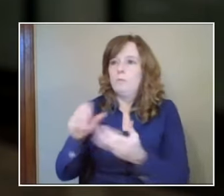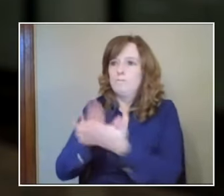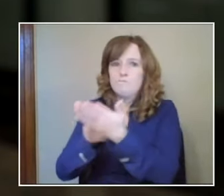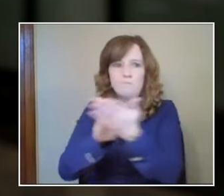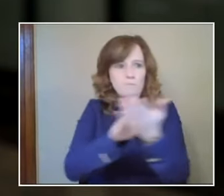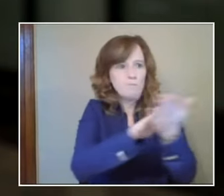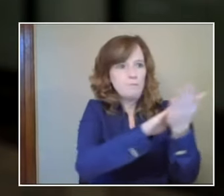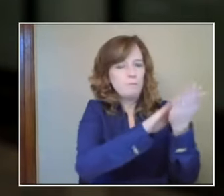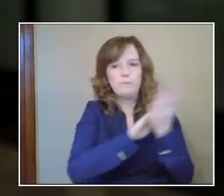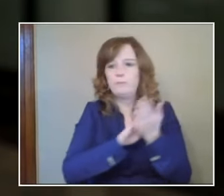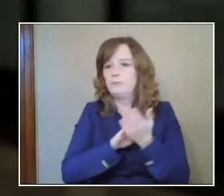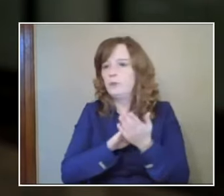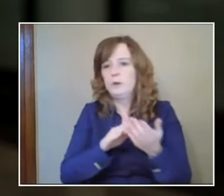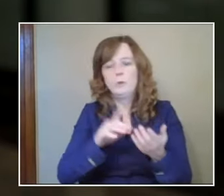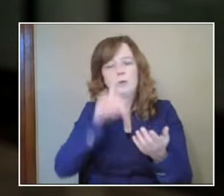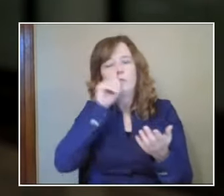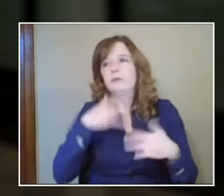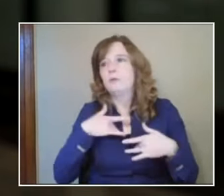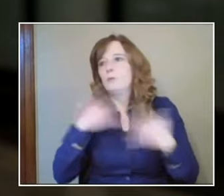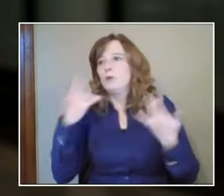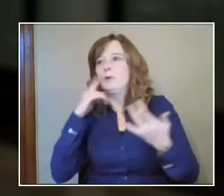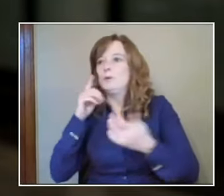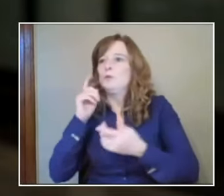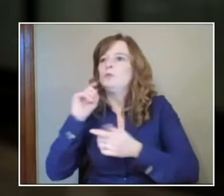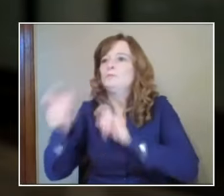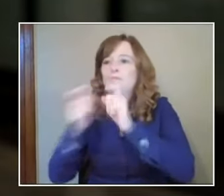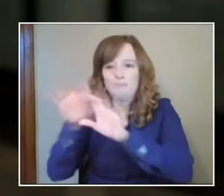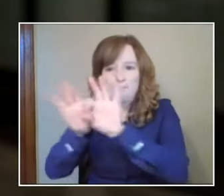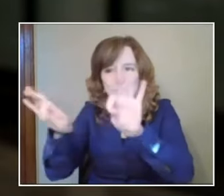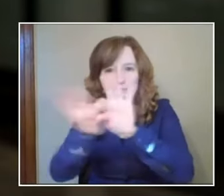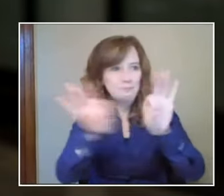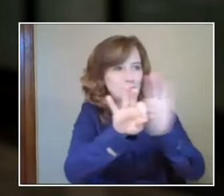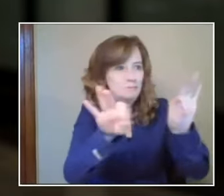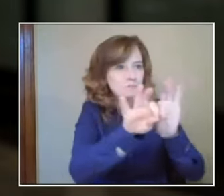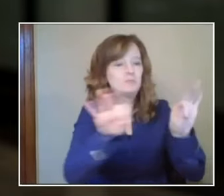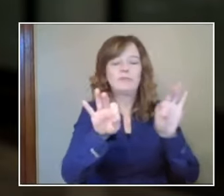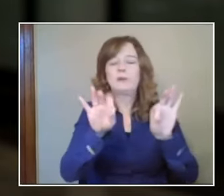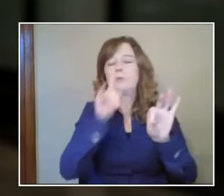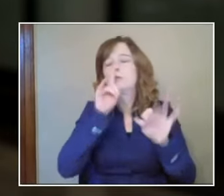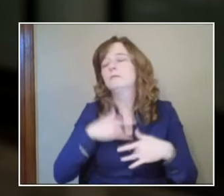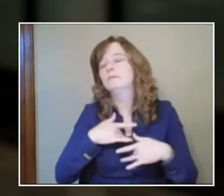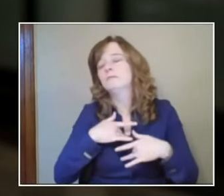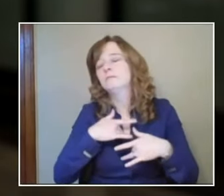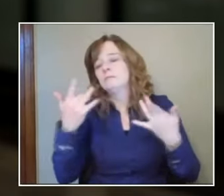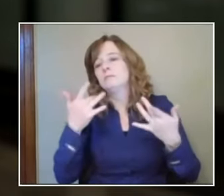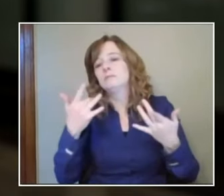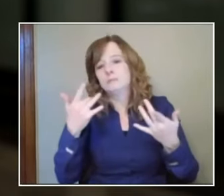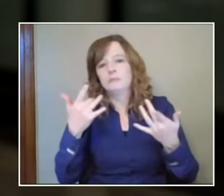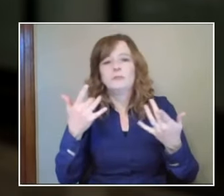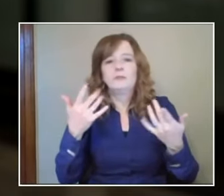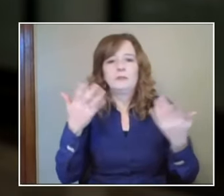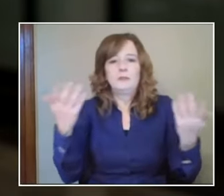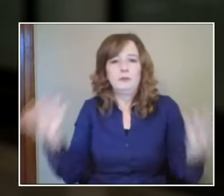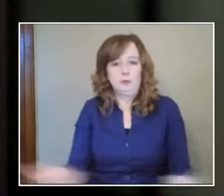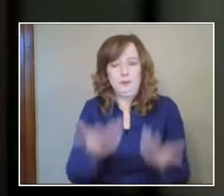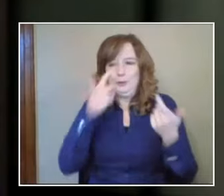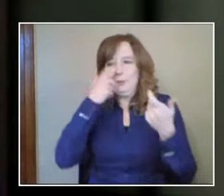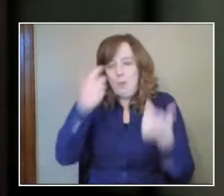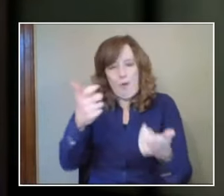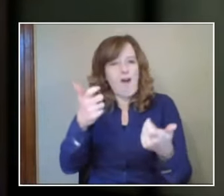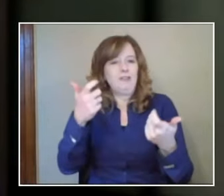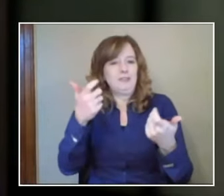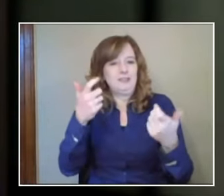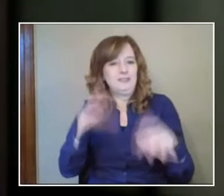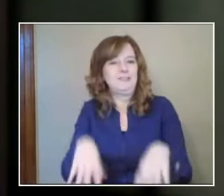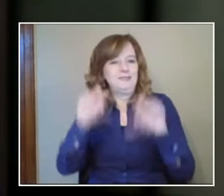you. And we're happy and grateful that you've joined us for this incredible occasion. It's with